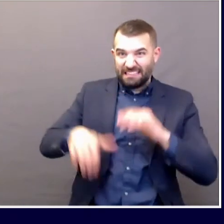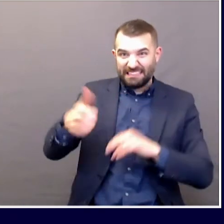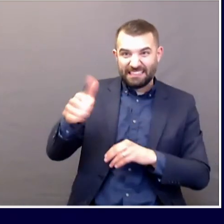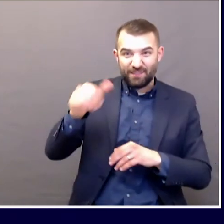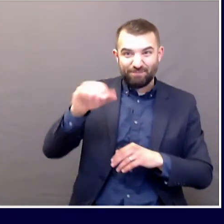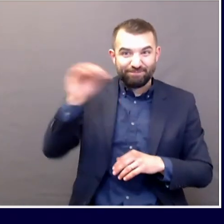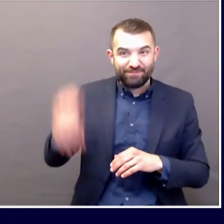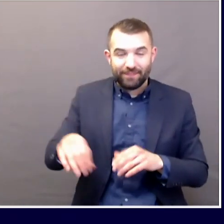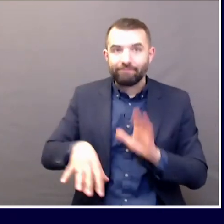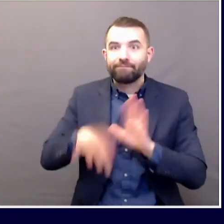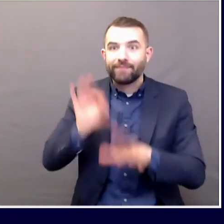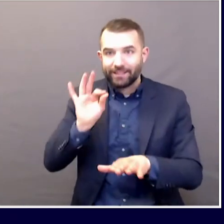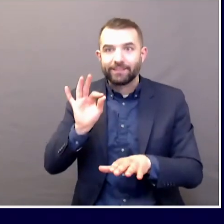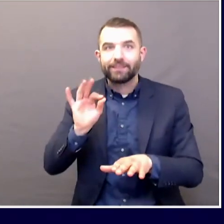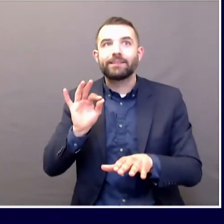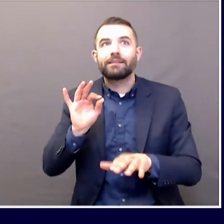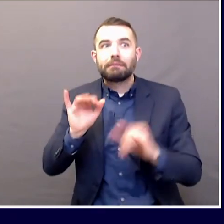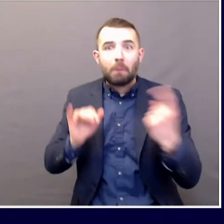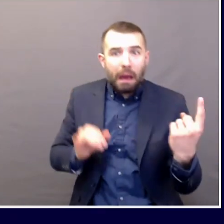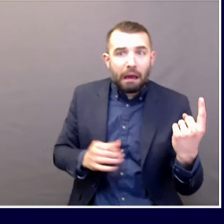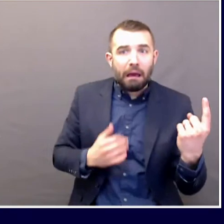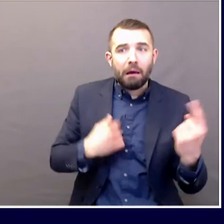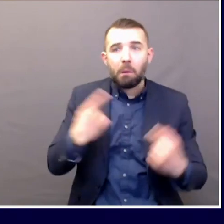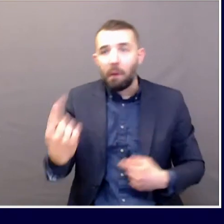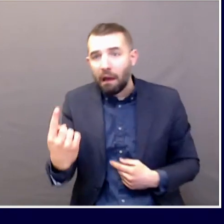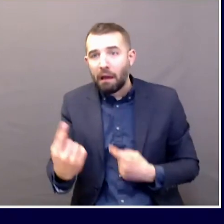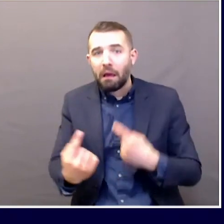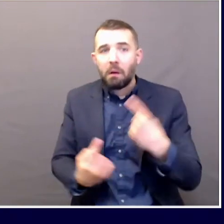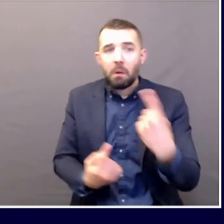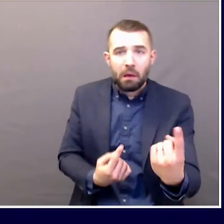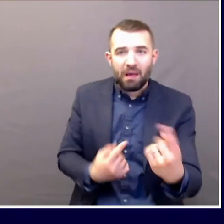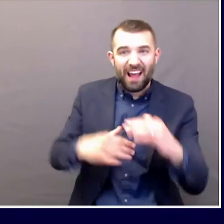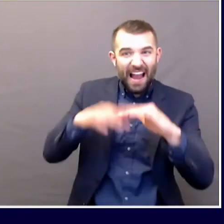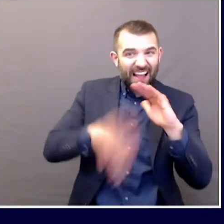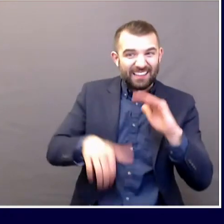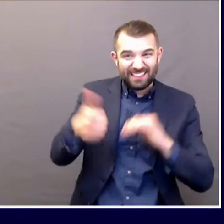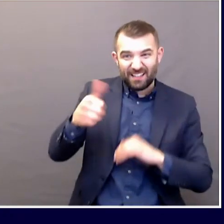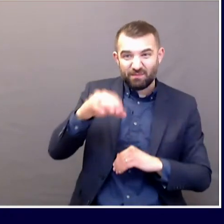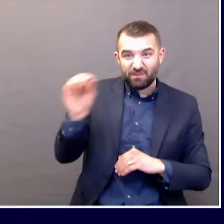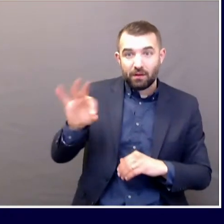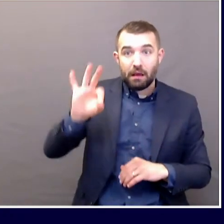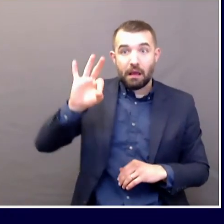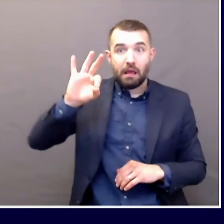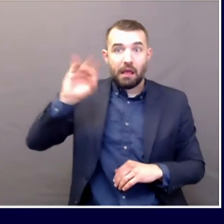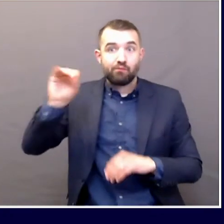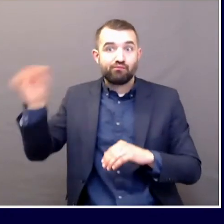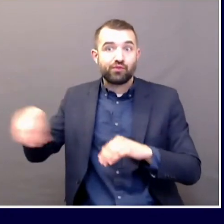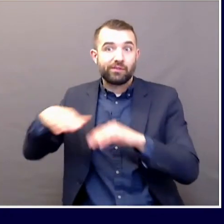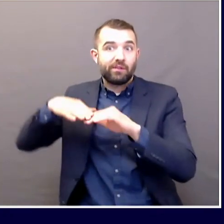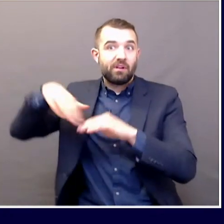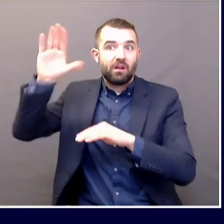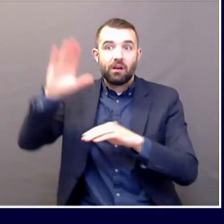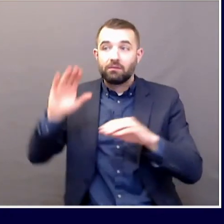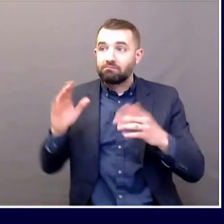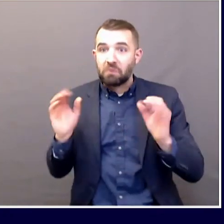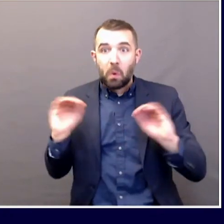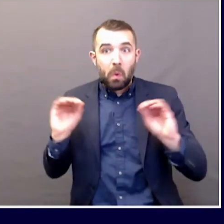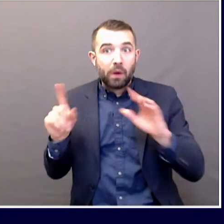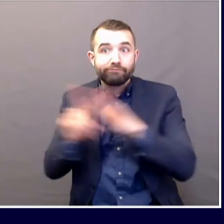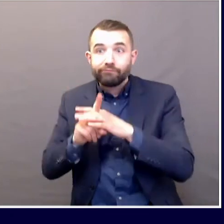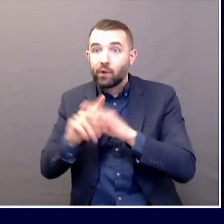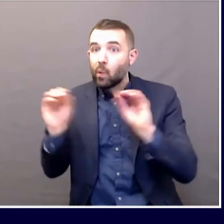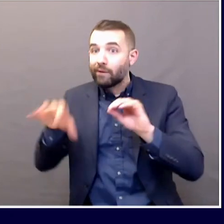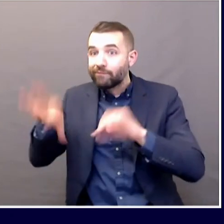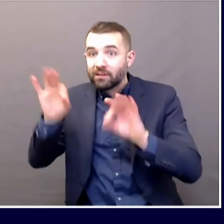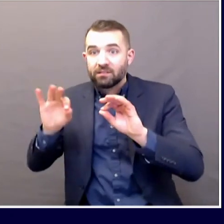pandemic. We want to thank all of those child care providers and the Office of Child and Family Services for keeping Maine children safe